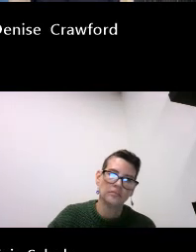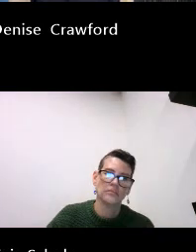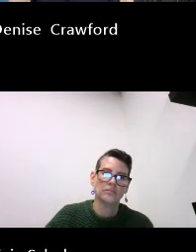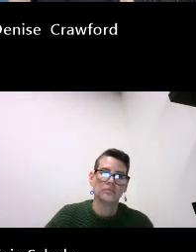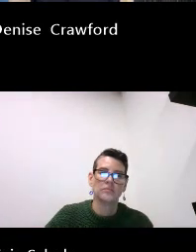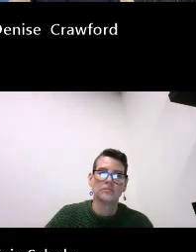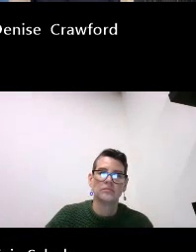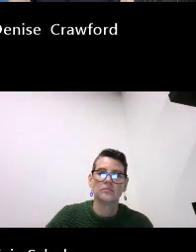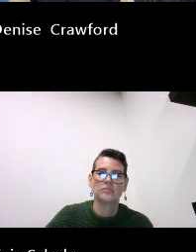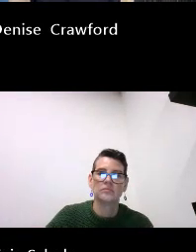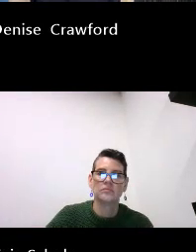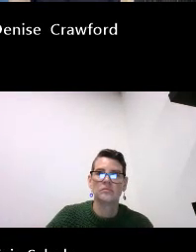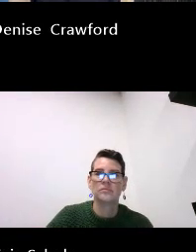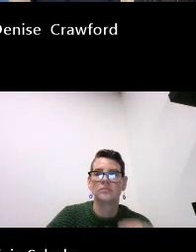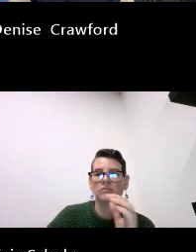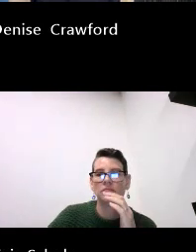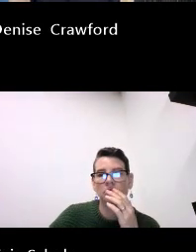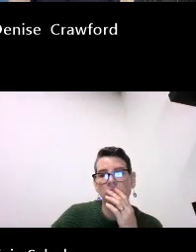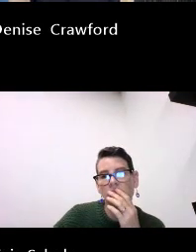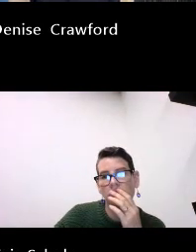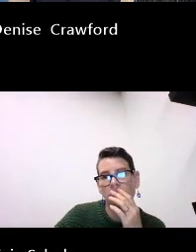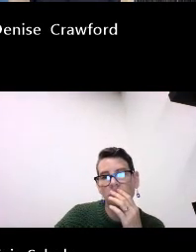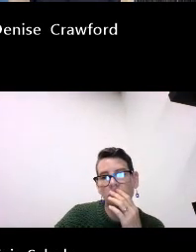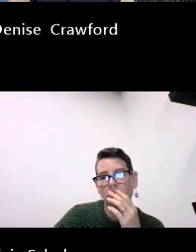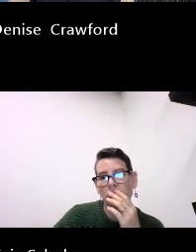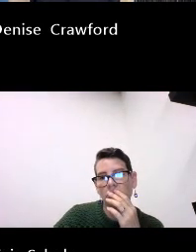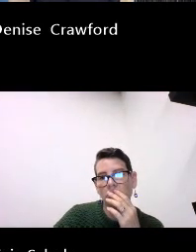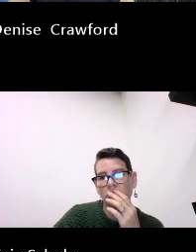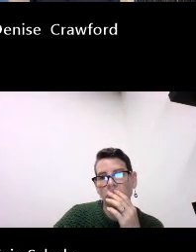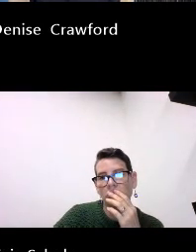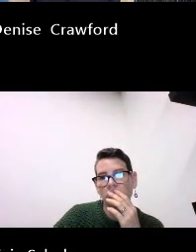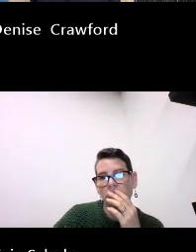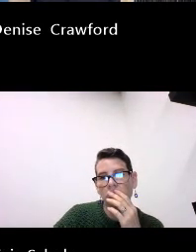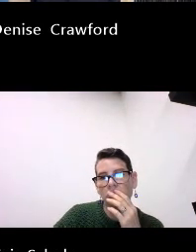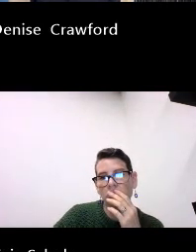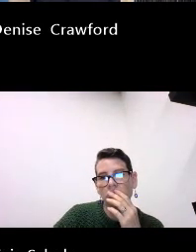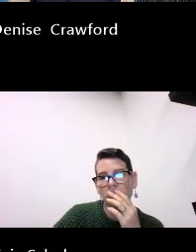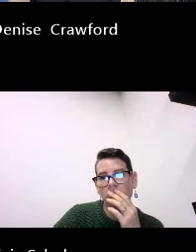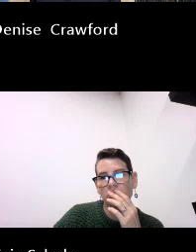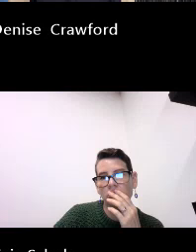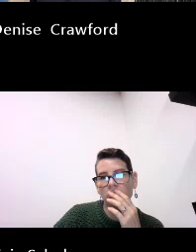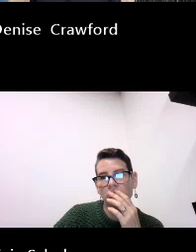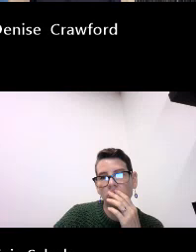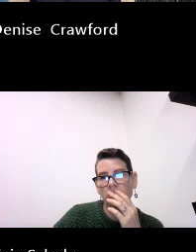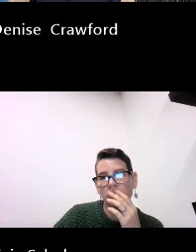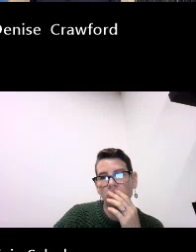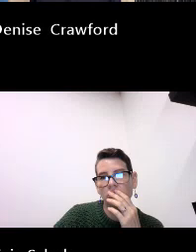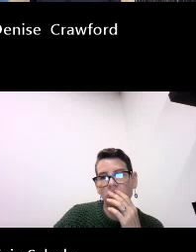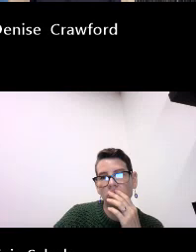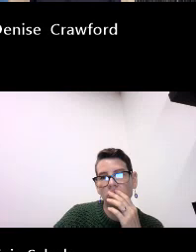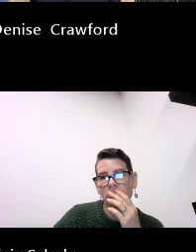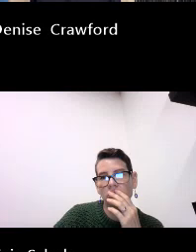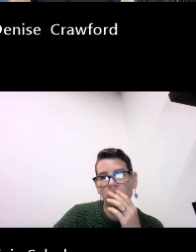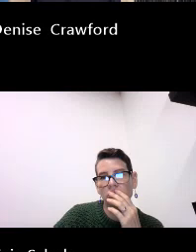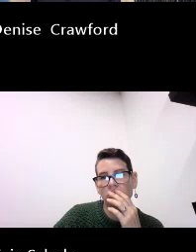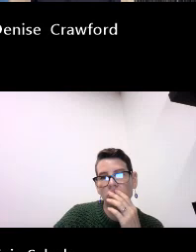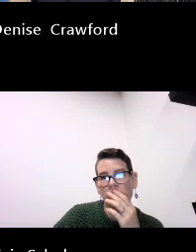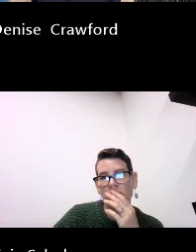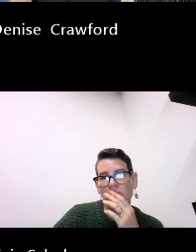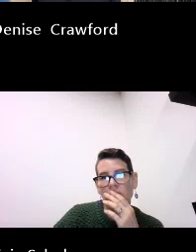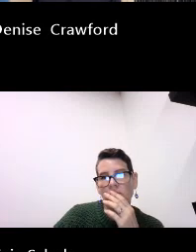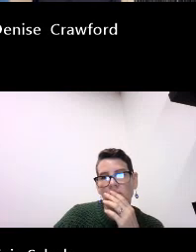multiple phone calls about a client because you're coordinating care, all those minutes will add up. And as long as